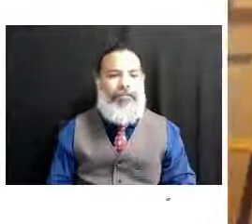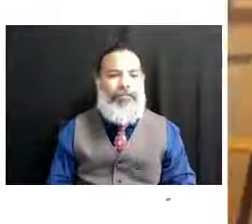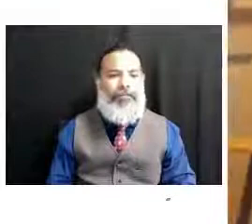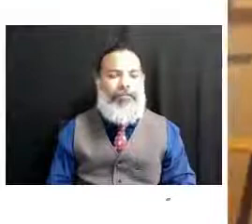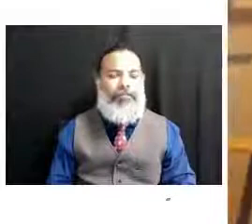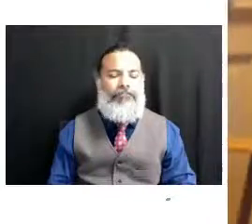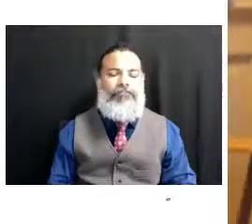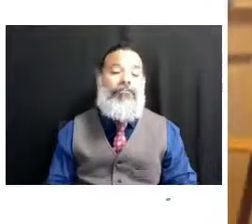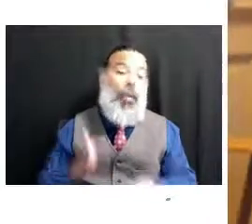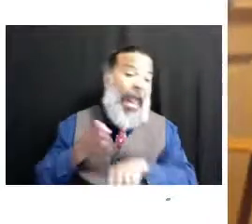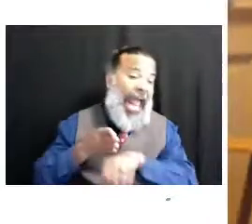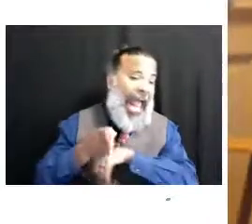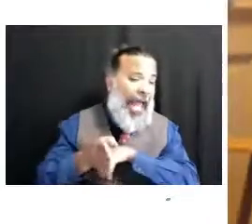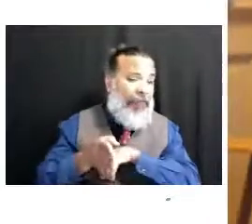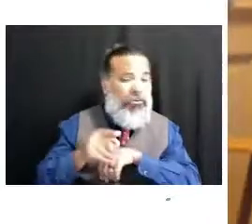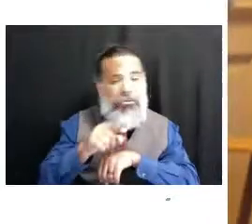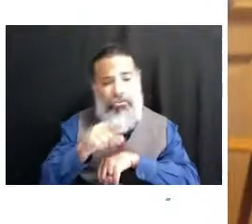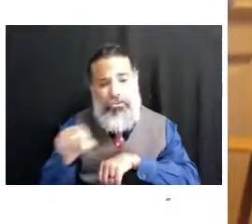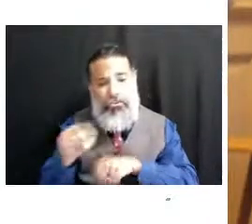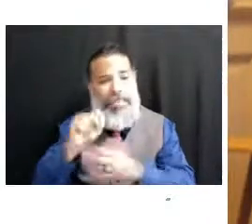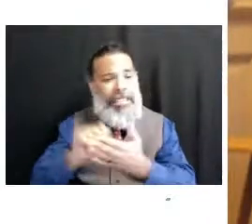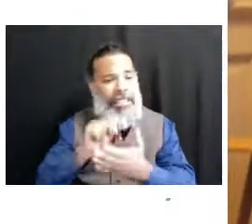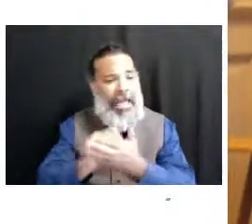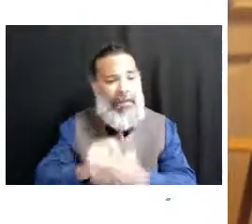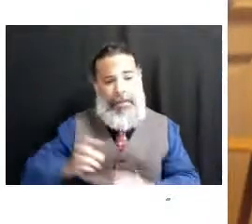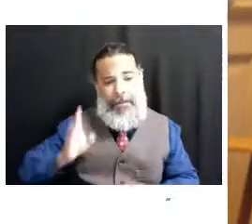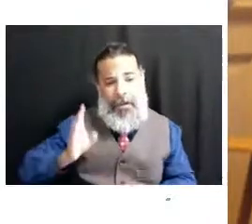After a period of time in Baltimore,